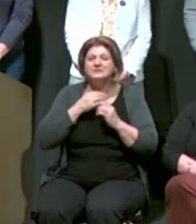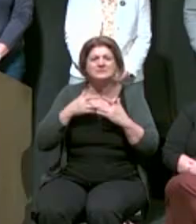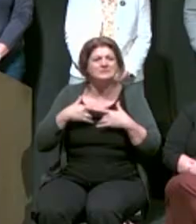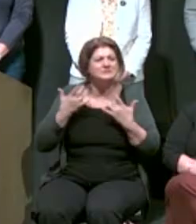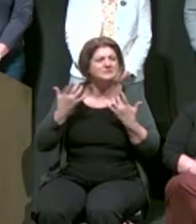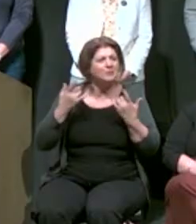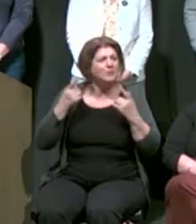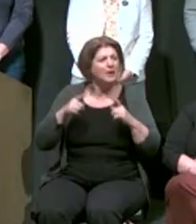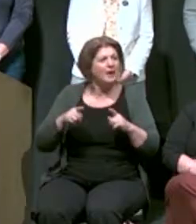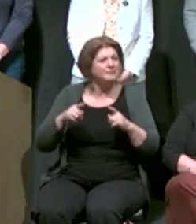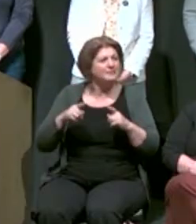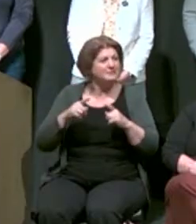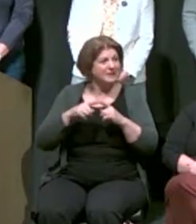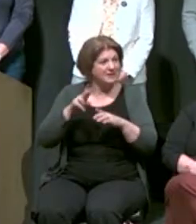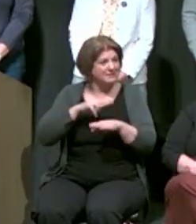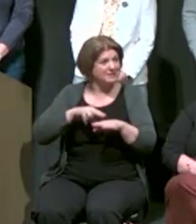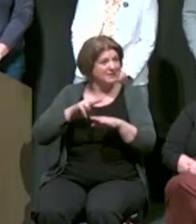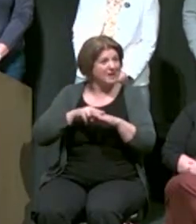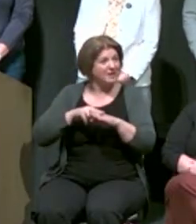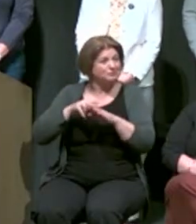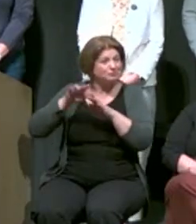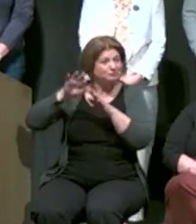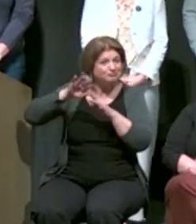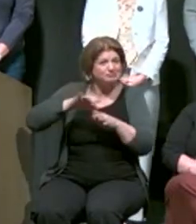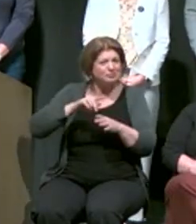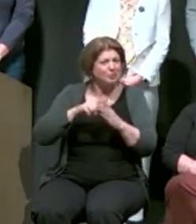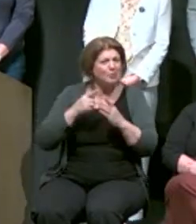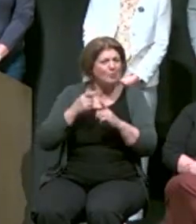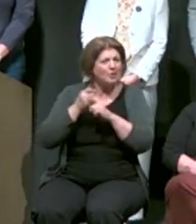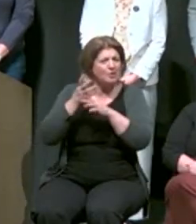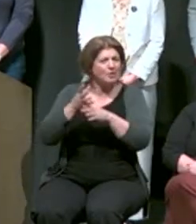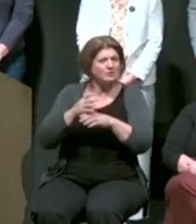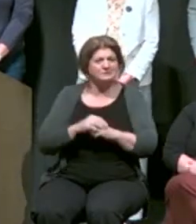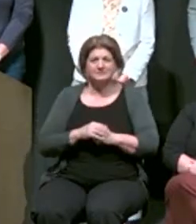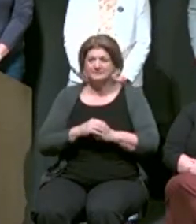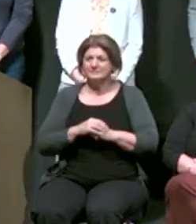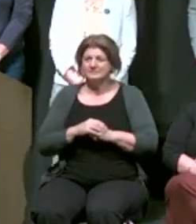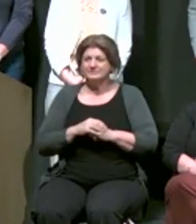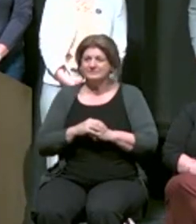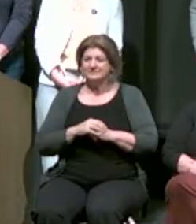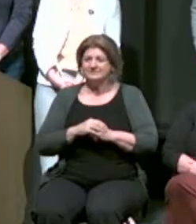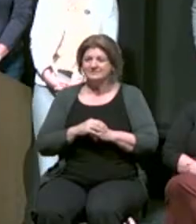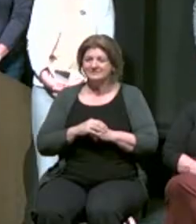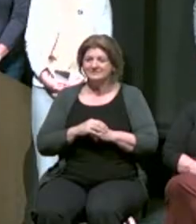What happened? Is it all natural or what?